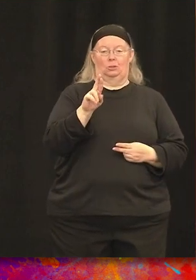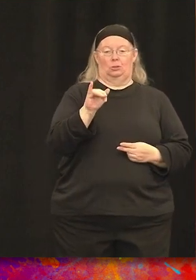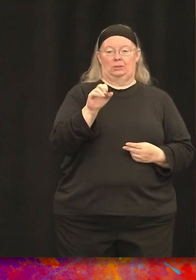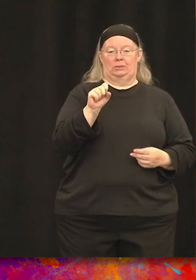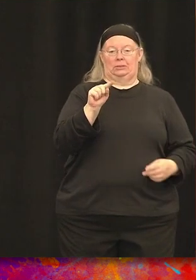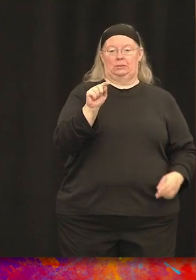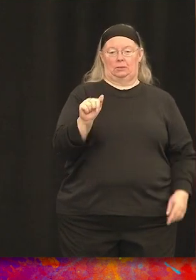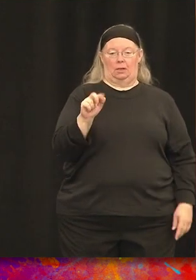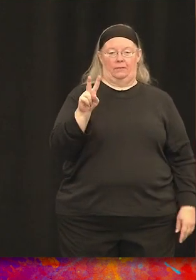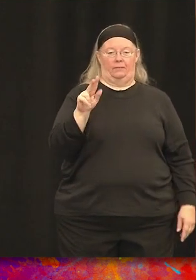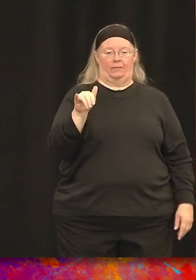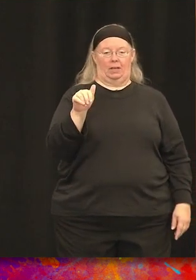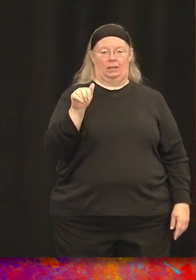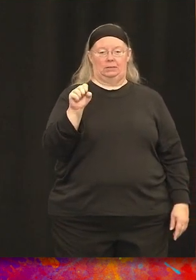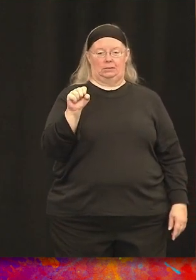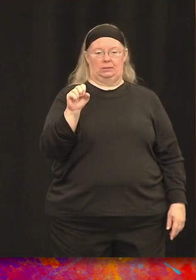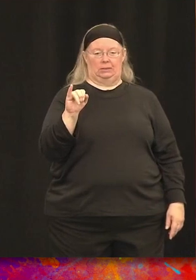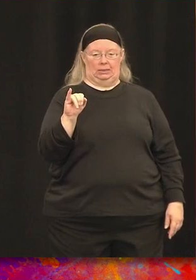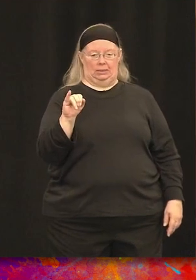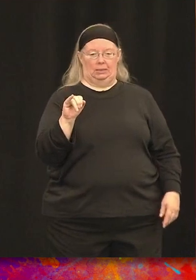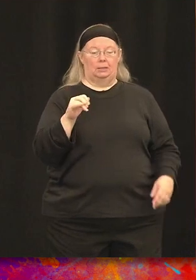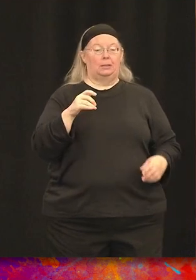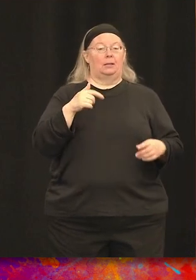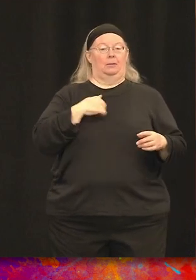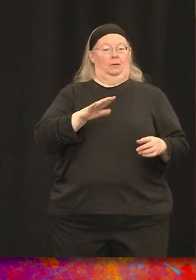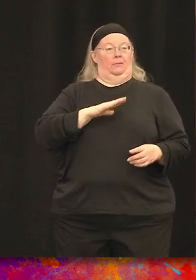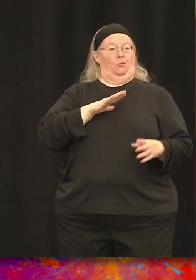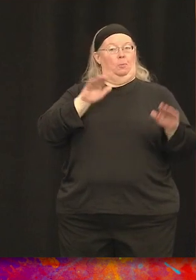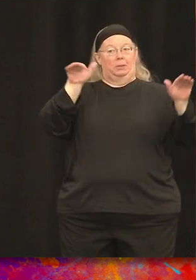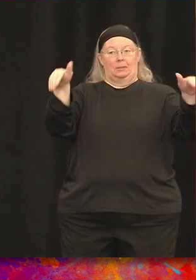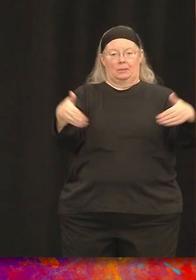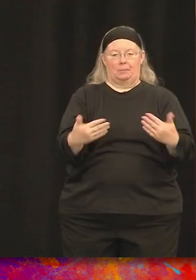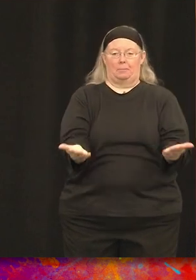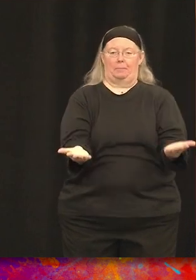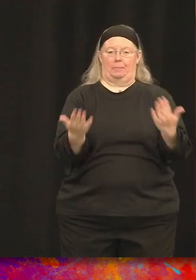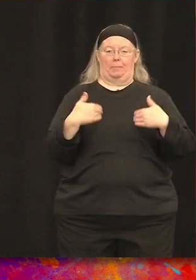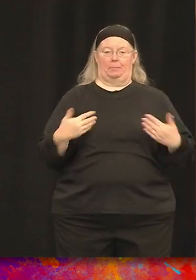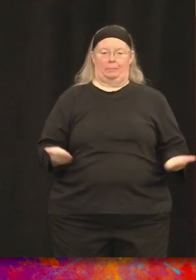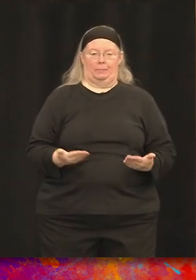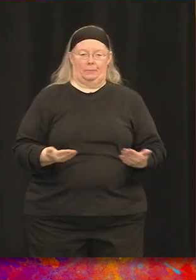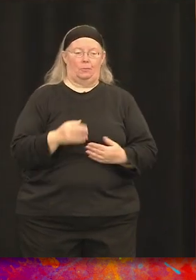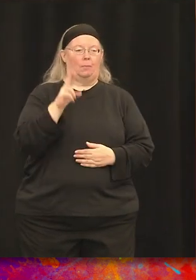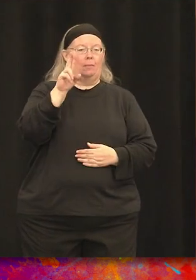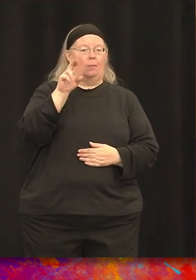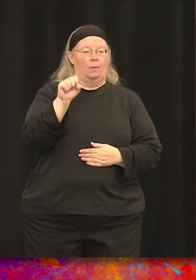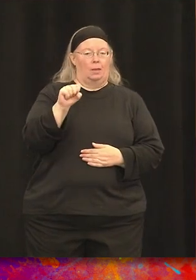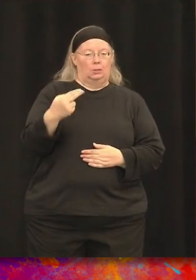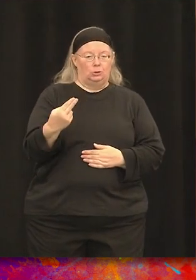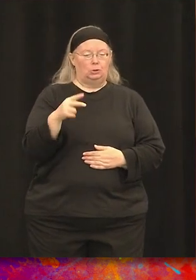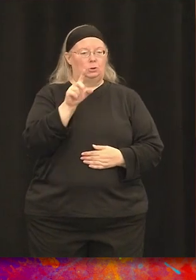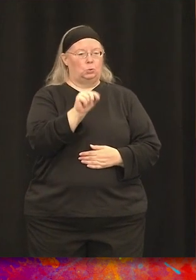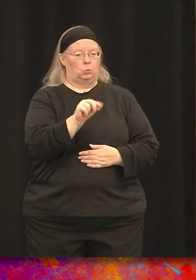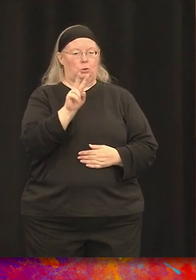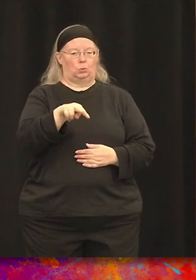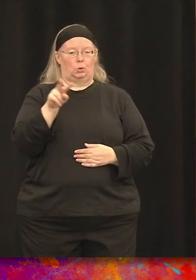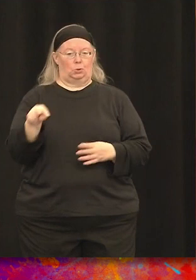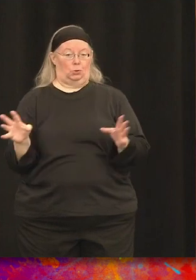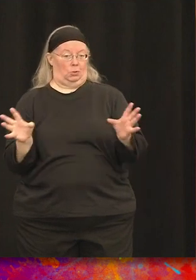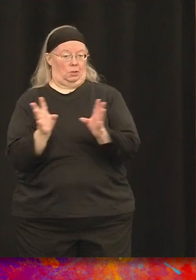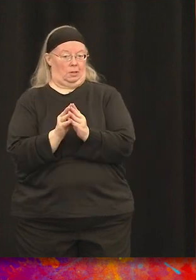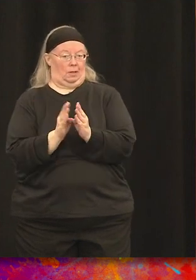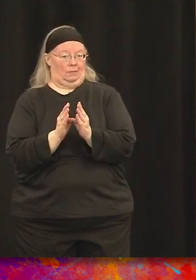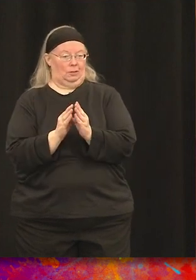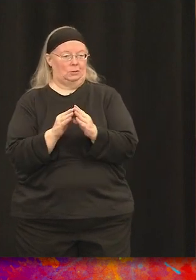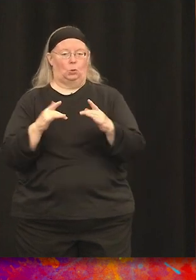our 14th annual Connections Conference, USH 2022. We have a very exciting program ahead of us, with this